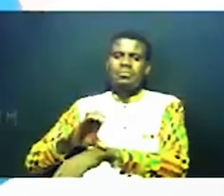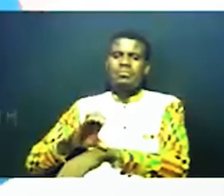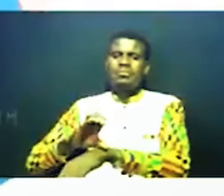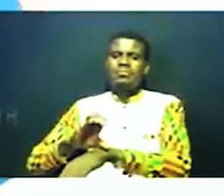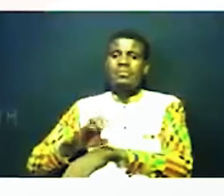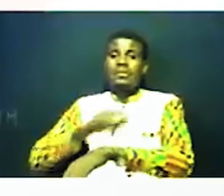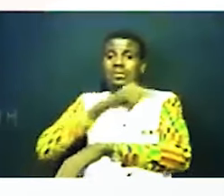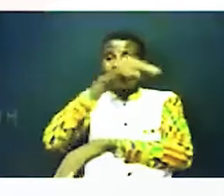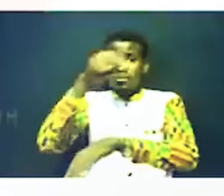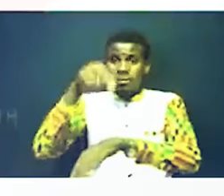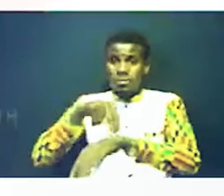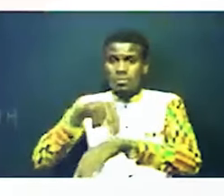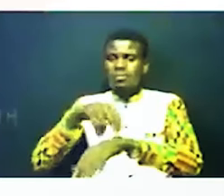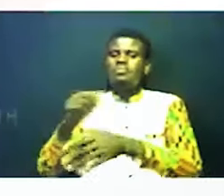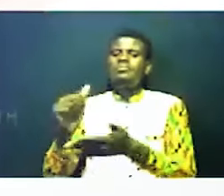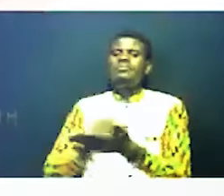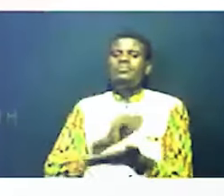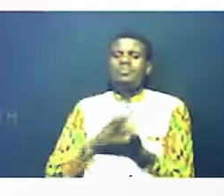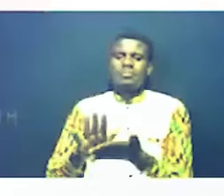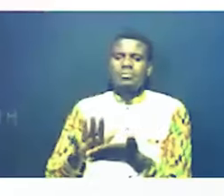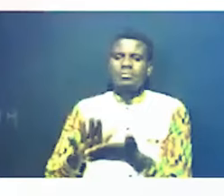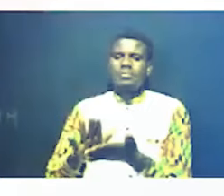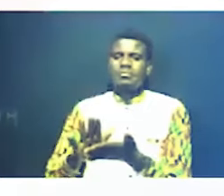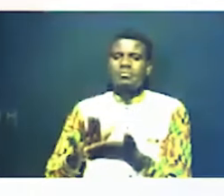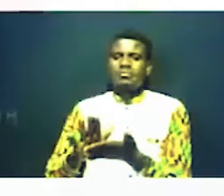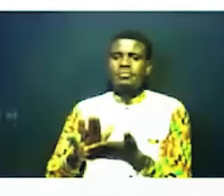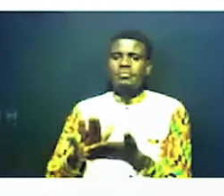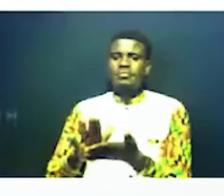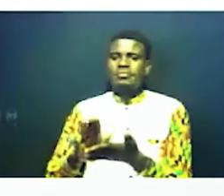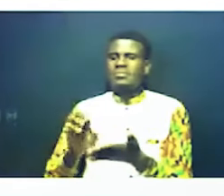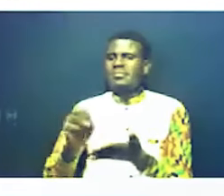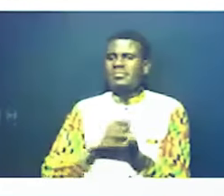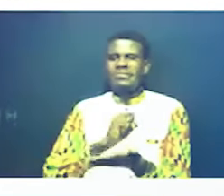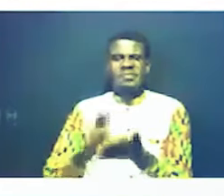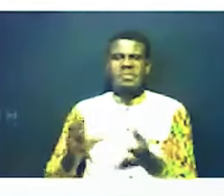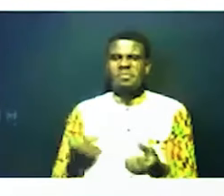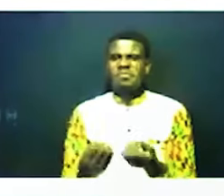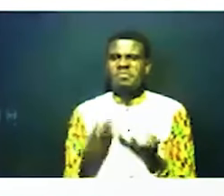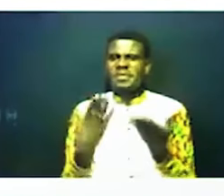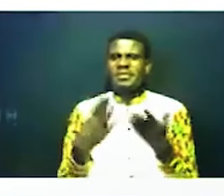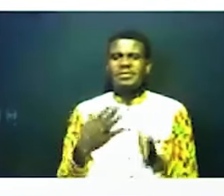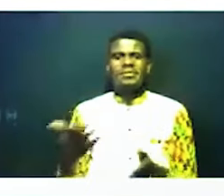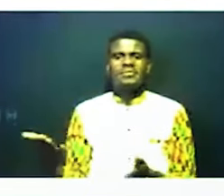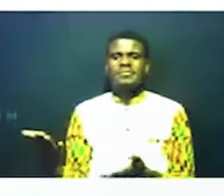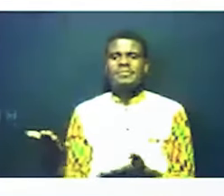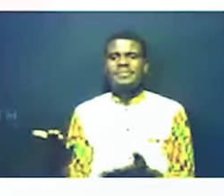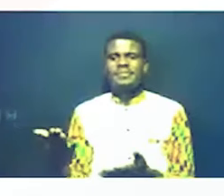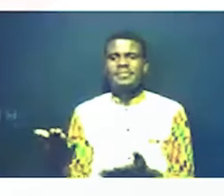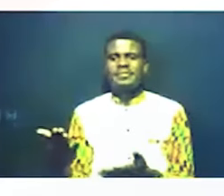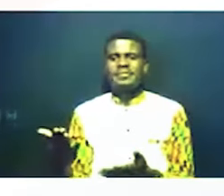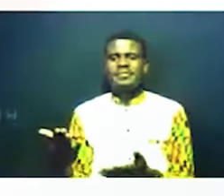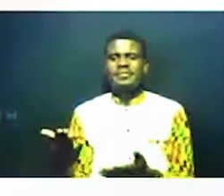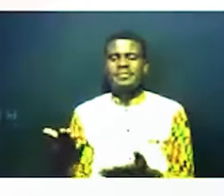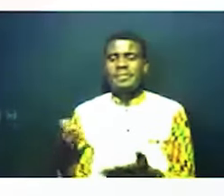destroys nations. It destroys many things. It is a